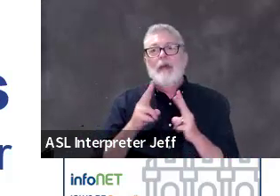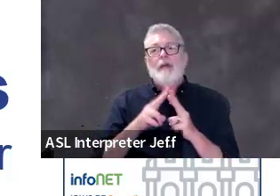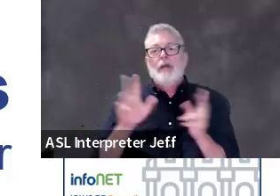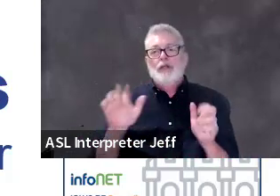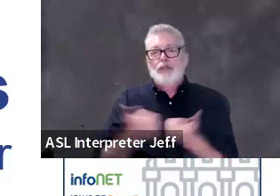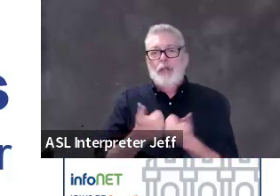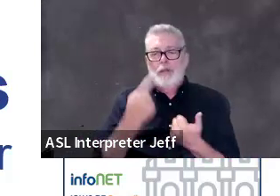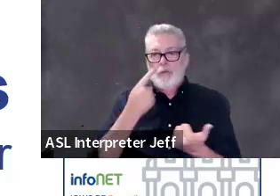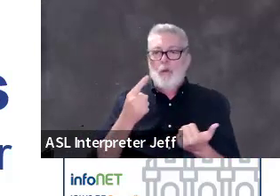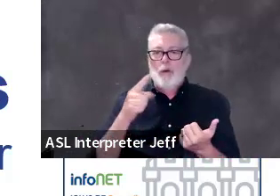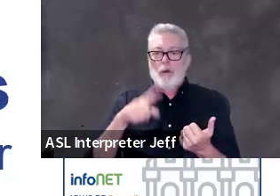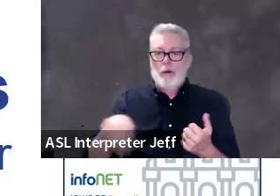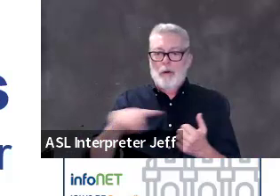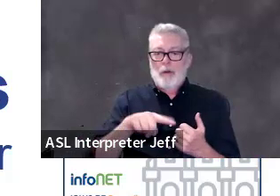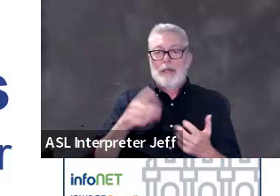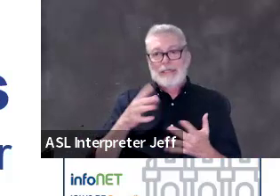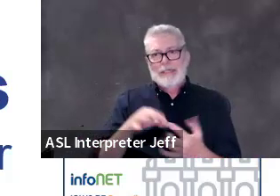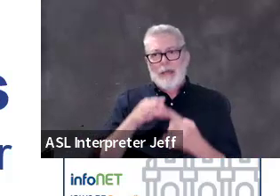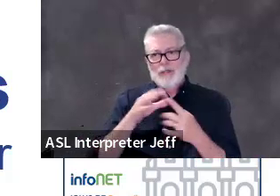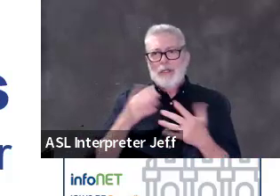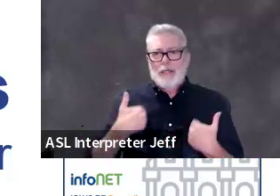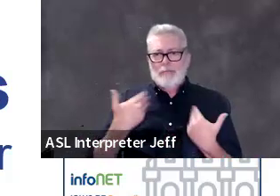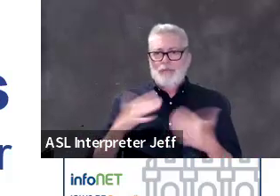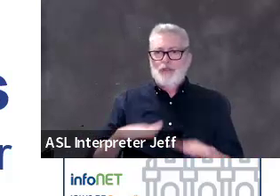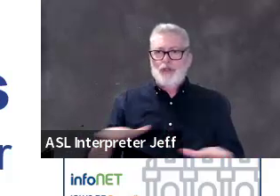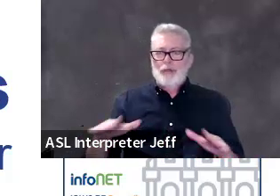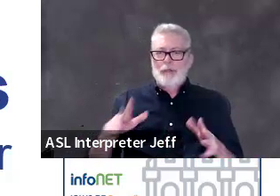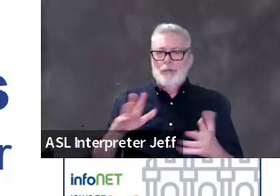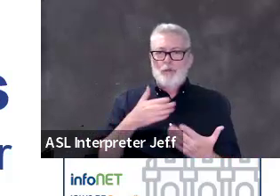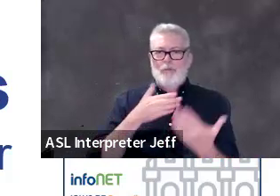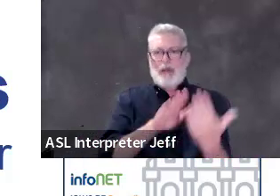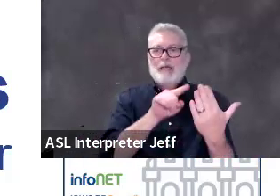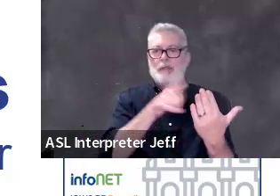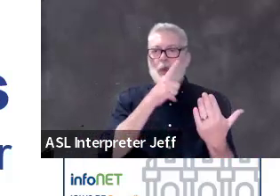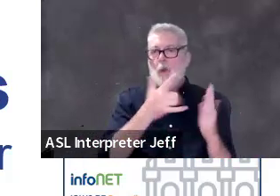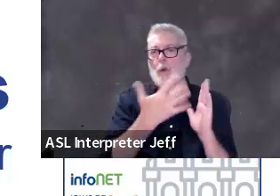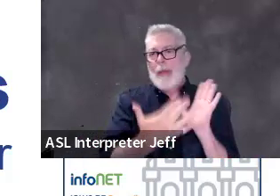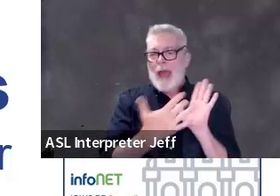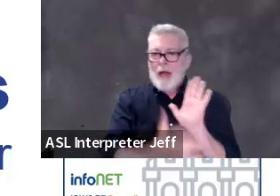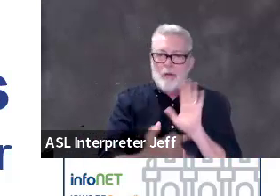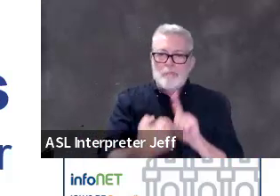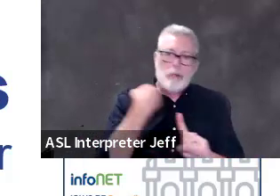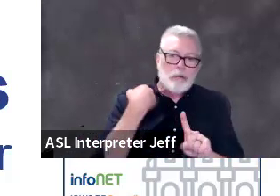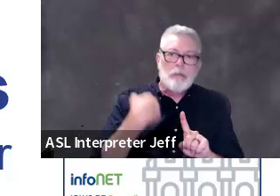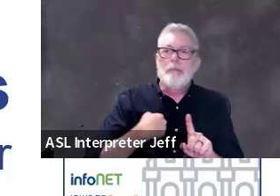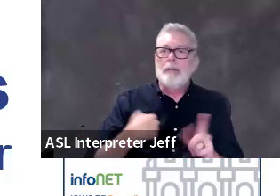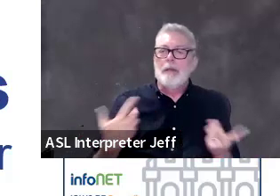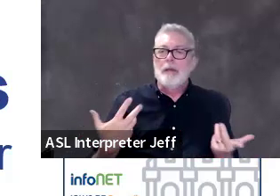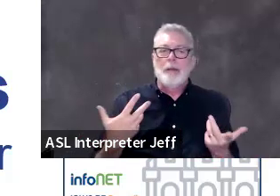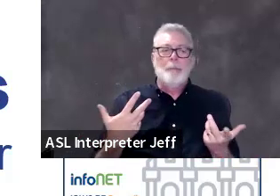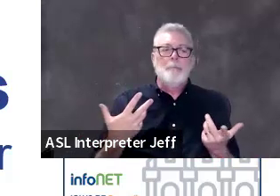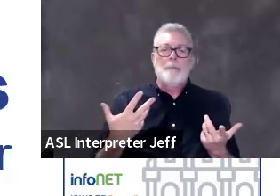for people, particularly children, to face the person that might have hurt